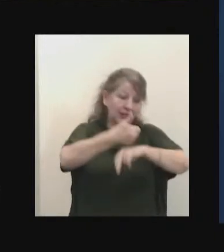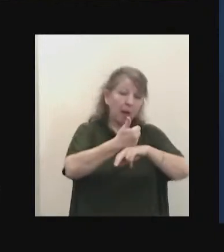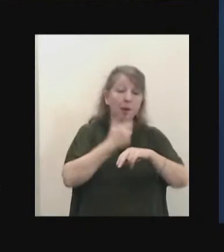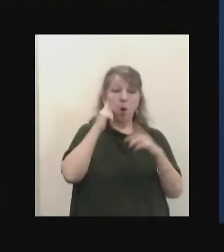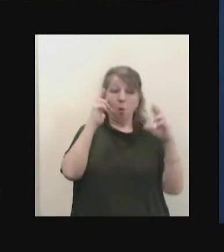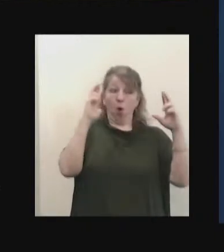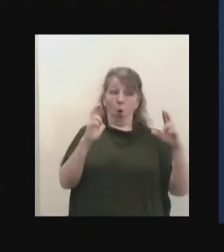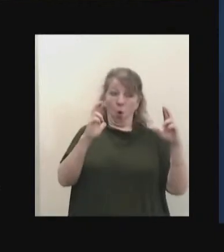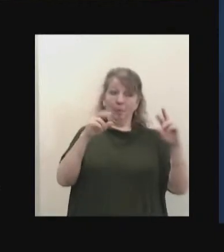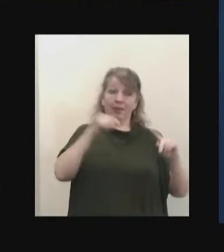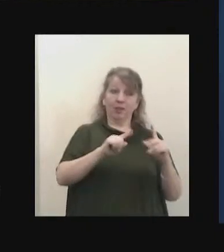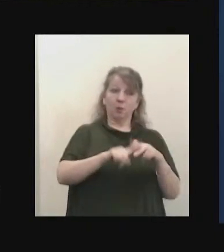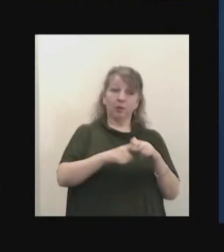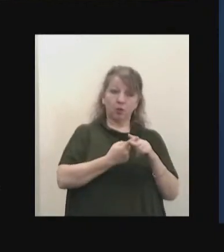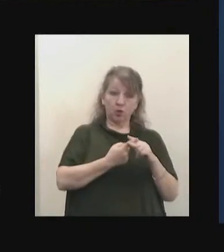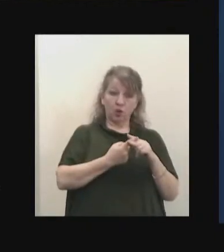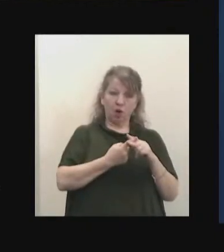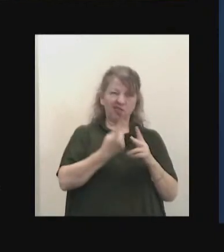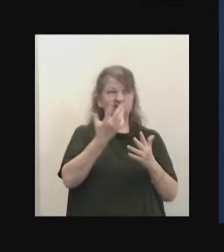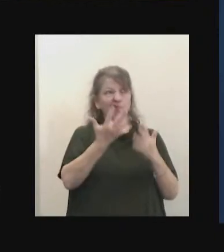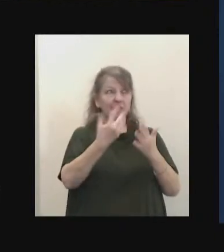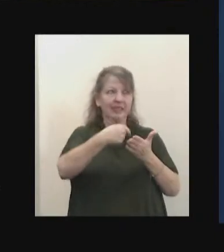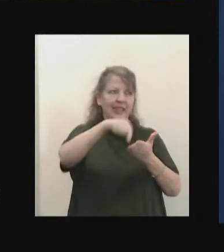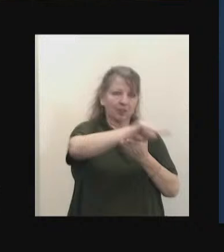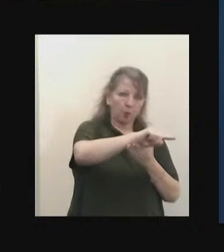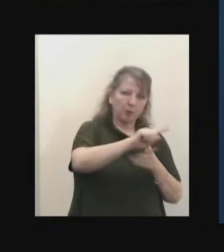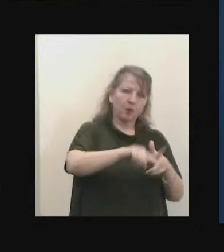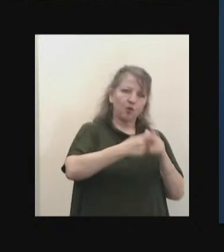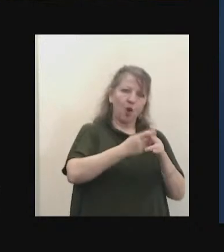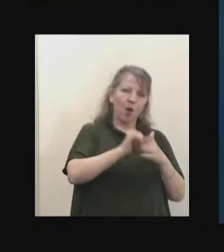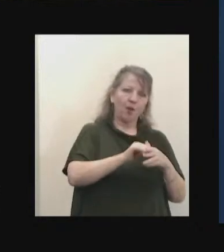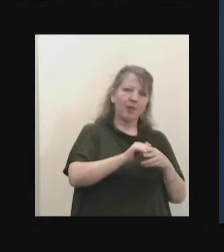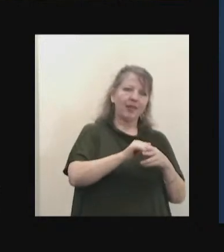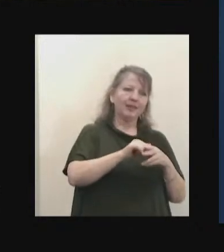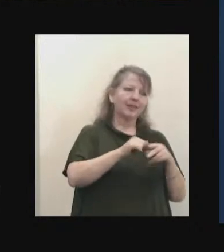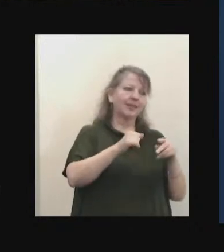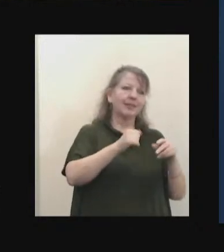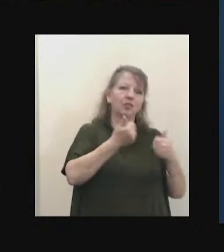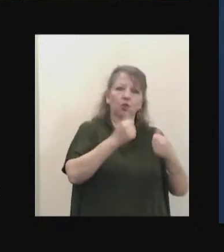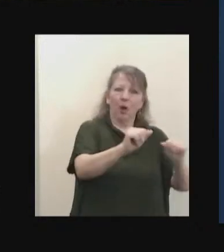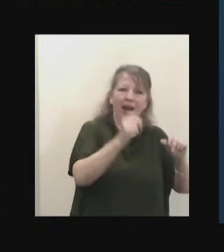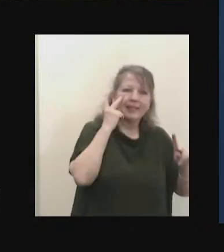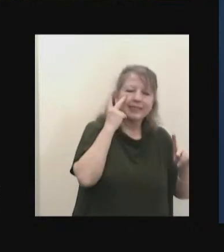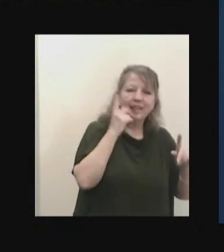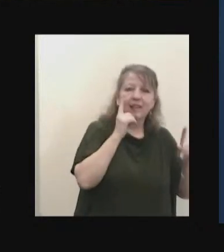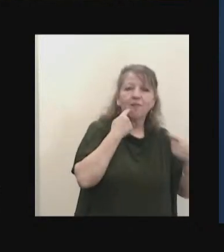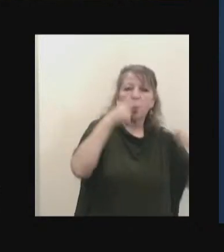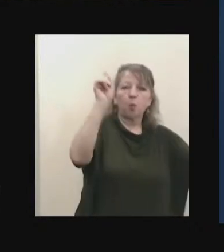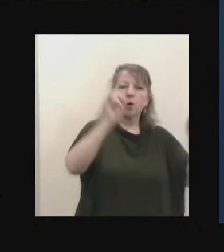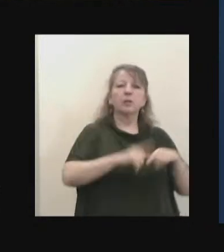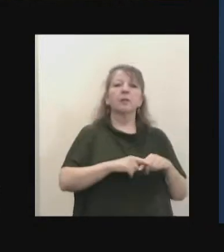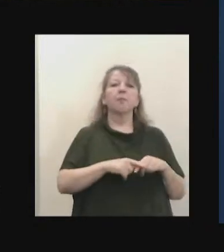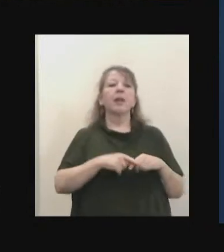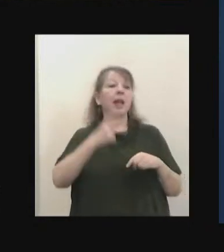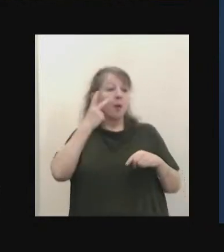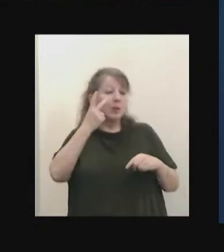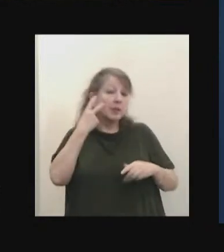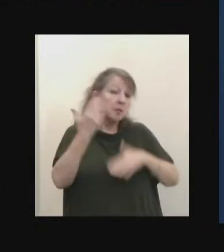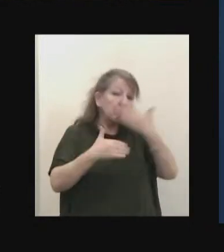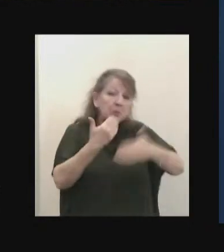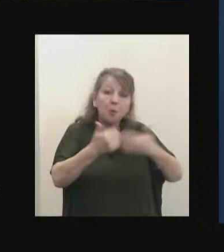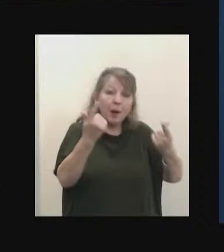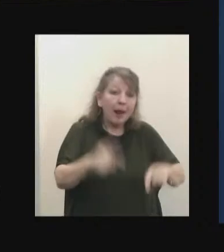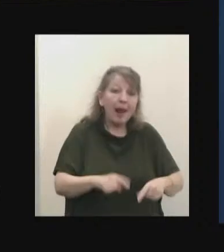start in another week's time. And we're going to be looking at our process variables and